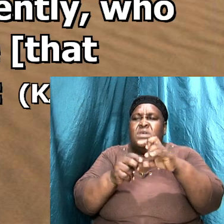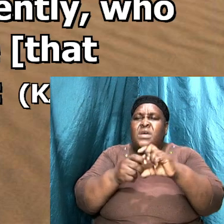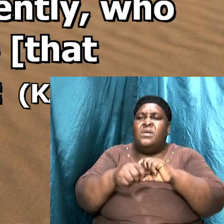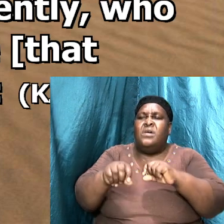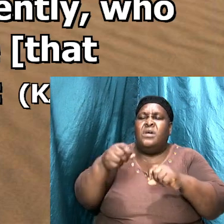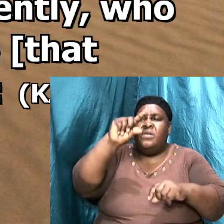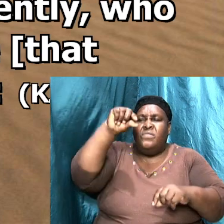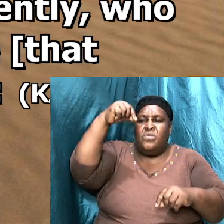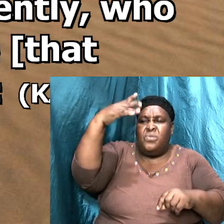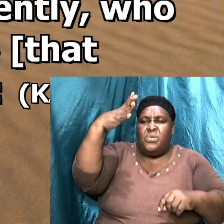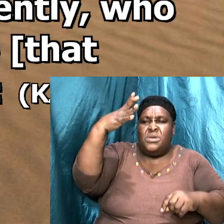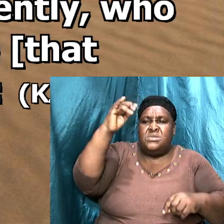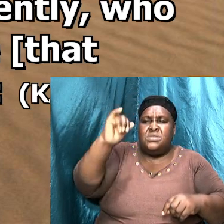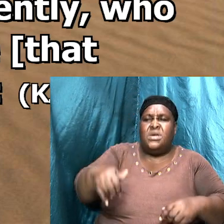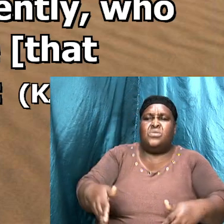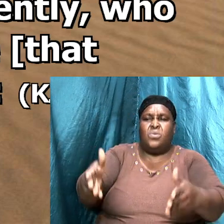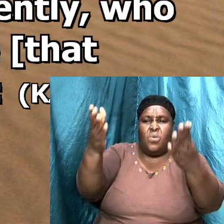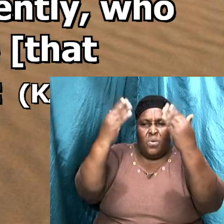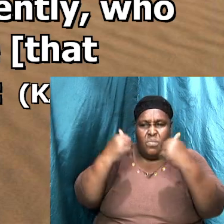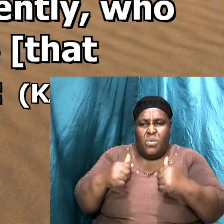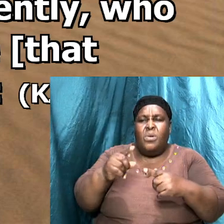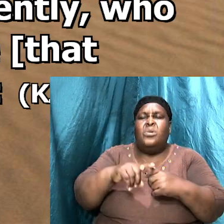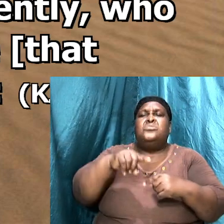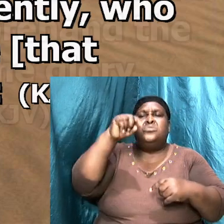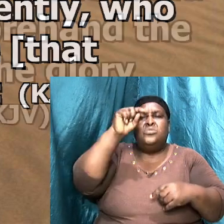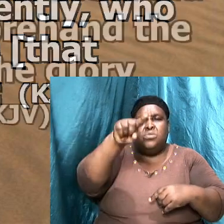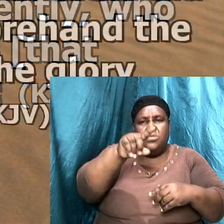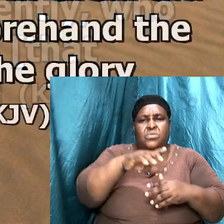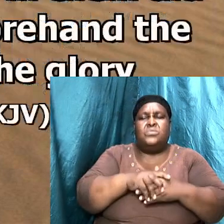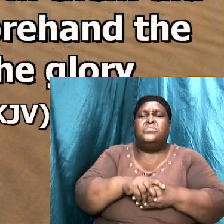of the grace that should come unto you